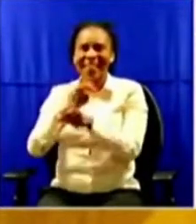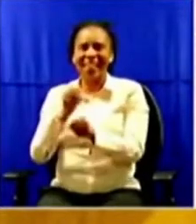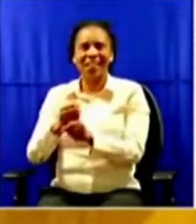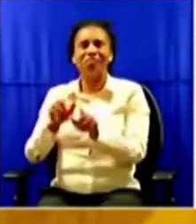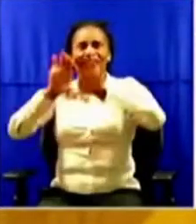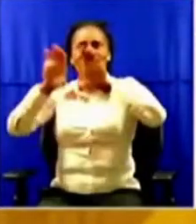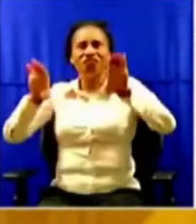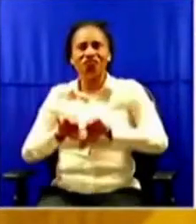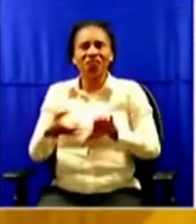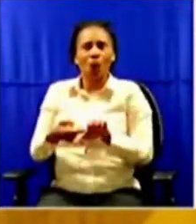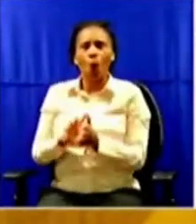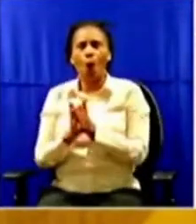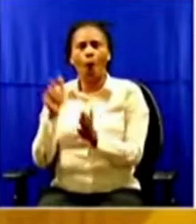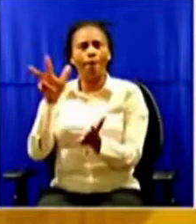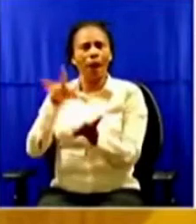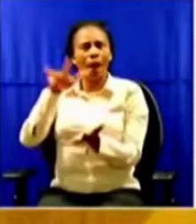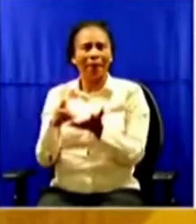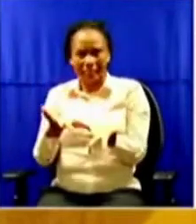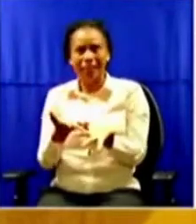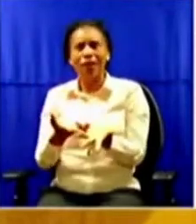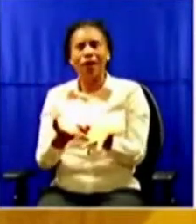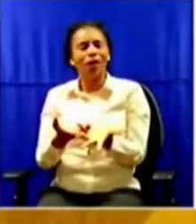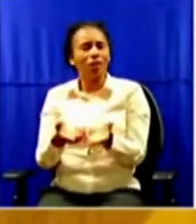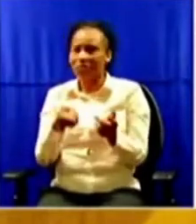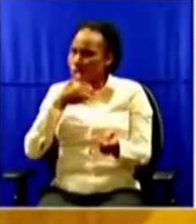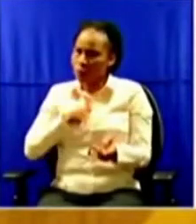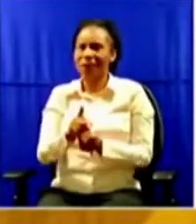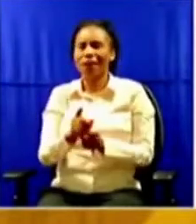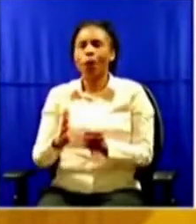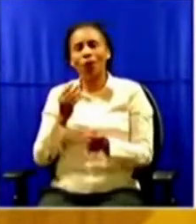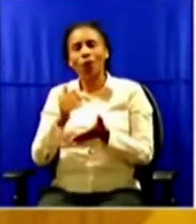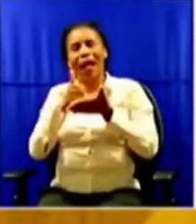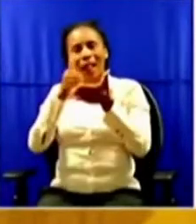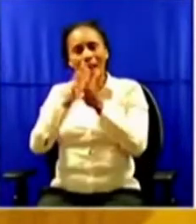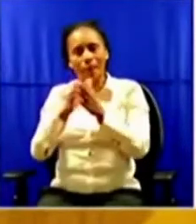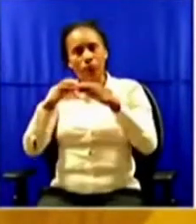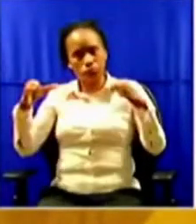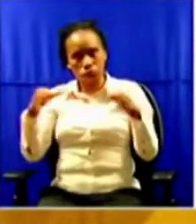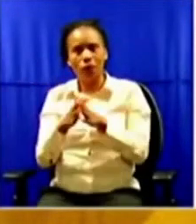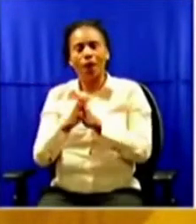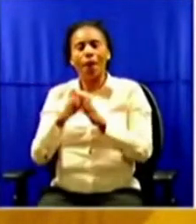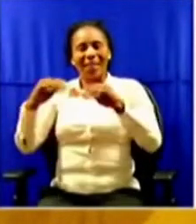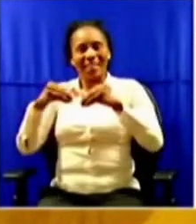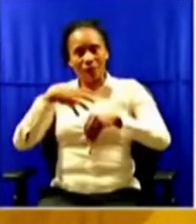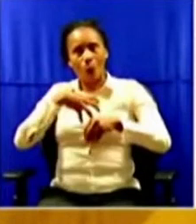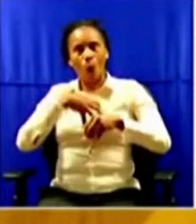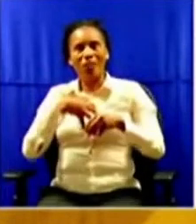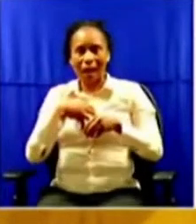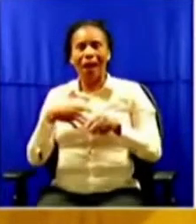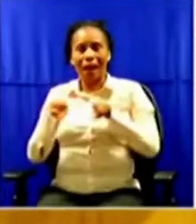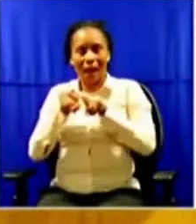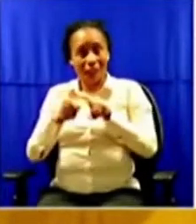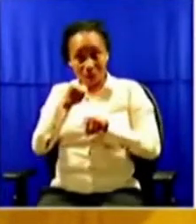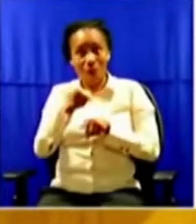budding entrepreneur, and we want to help you grow. It is entrepreneurs like you, not the government, who are going to turn